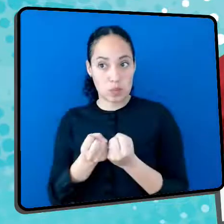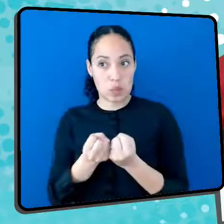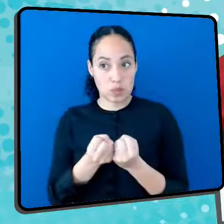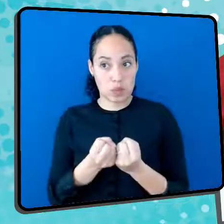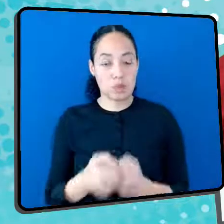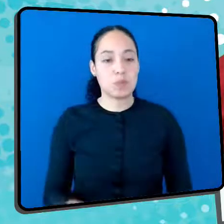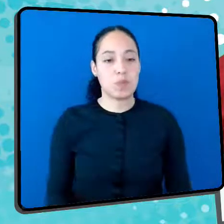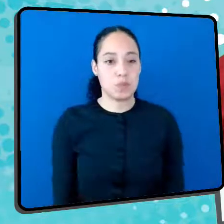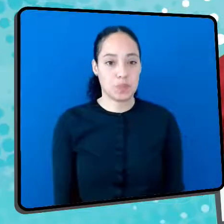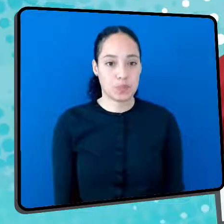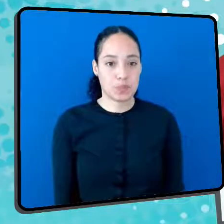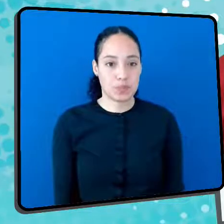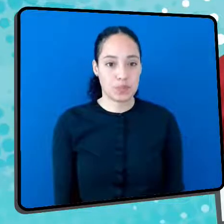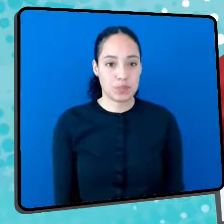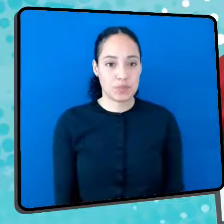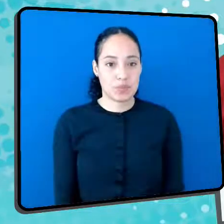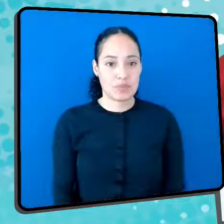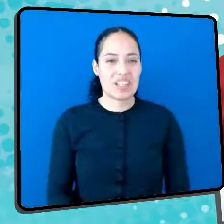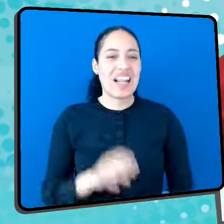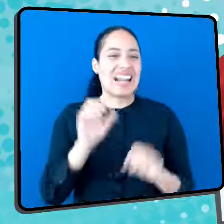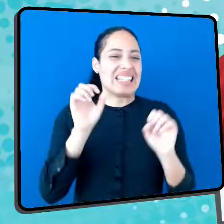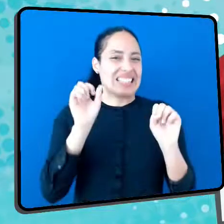I can't tell more about that. Sorry.